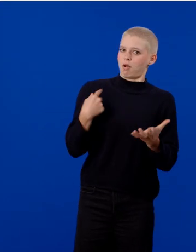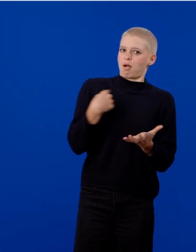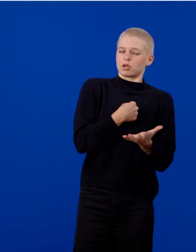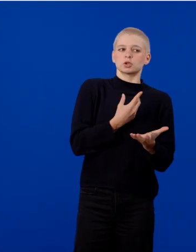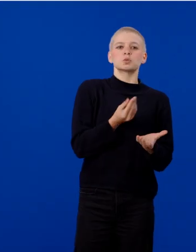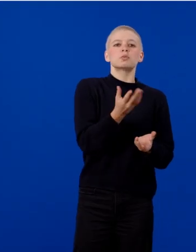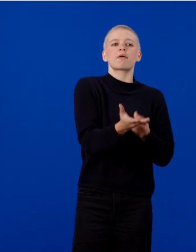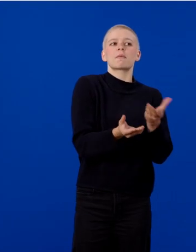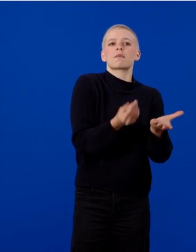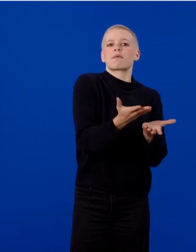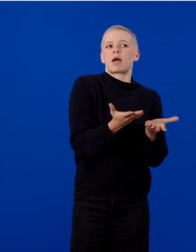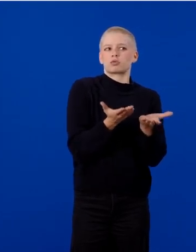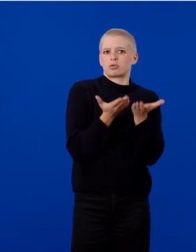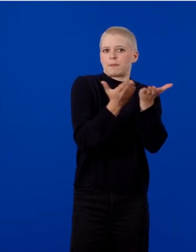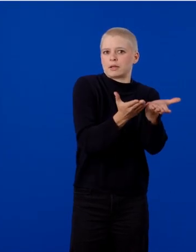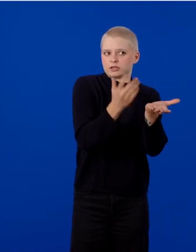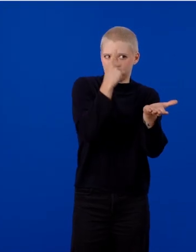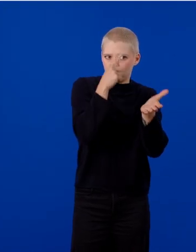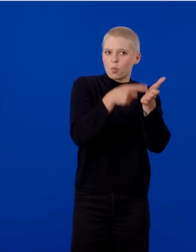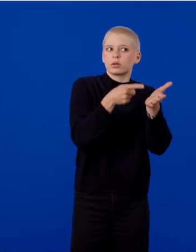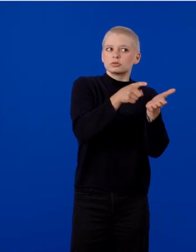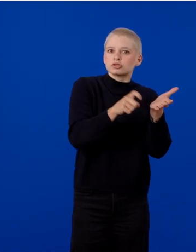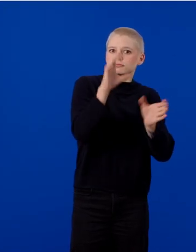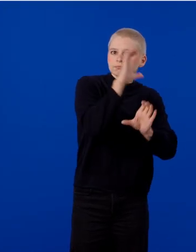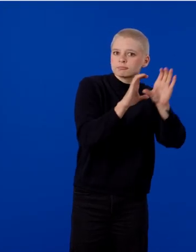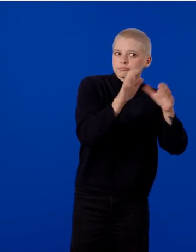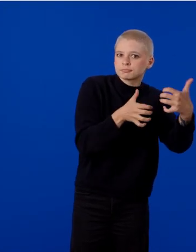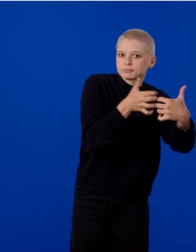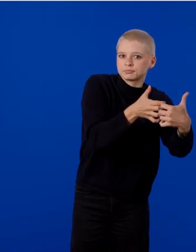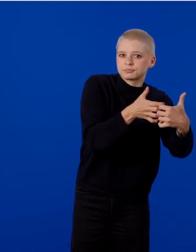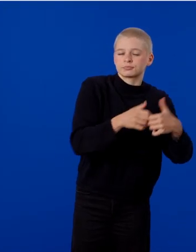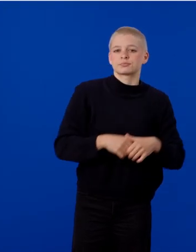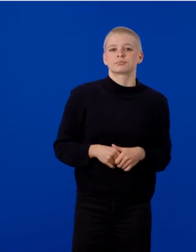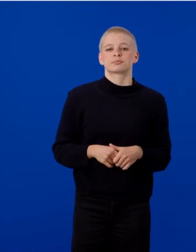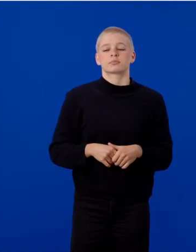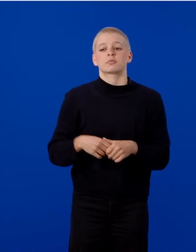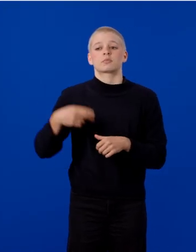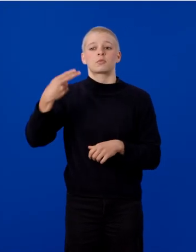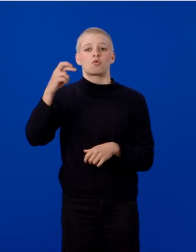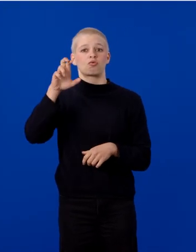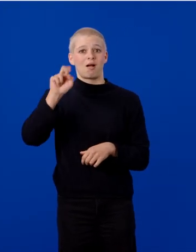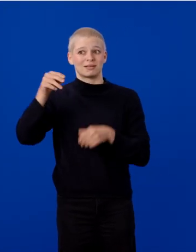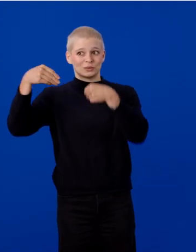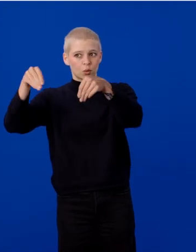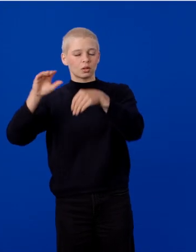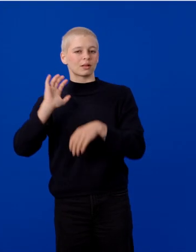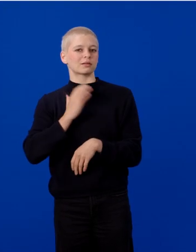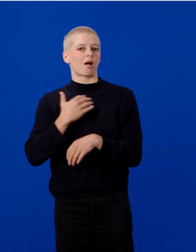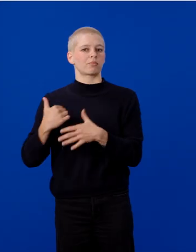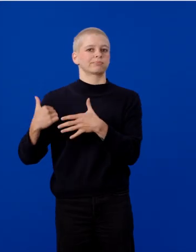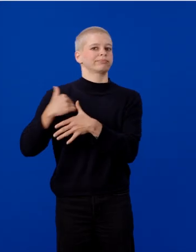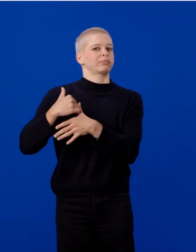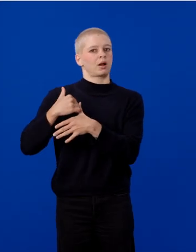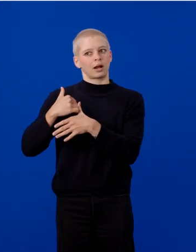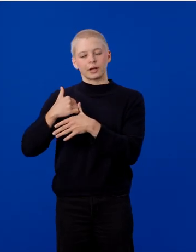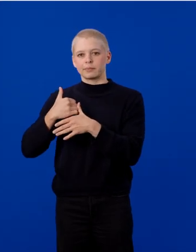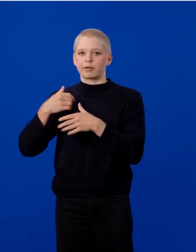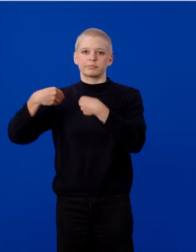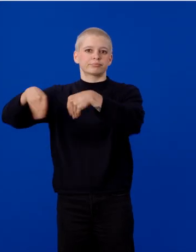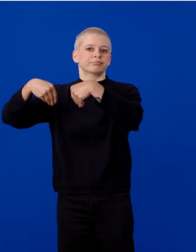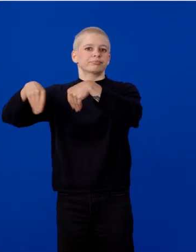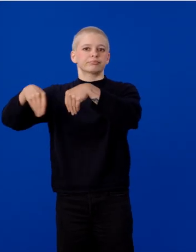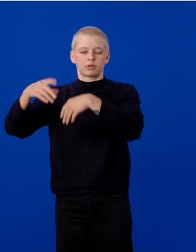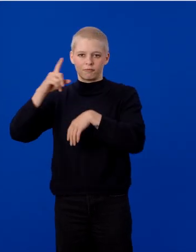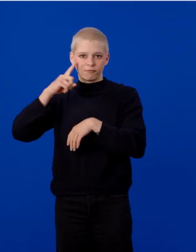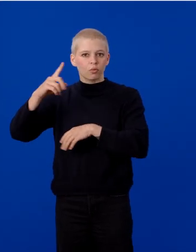on what to look for. The Horizon store is the primary commerce vehicle for the platform. Its purpose is to